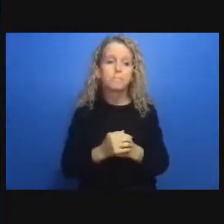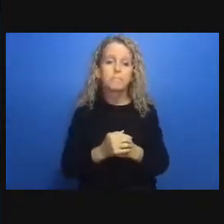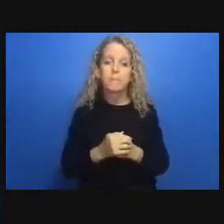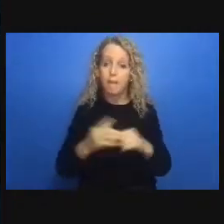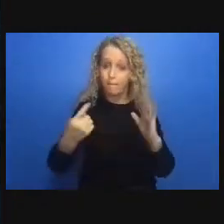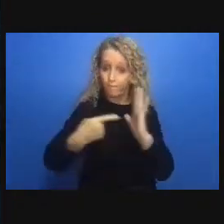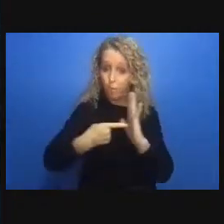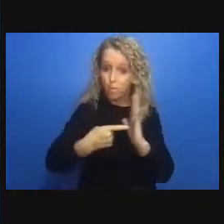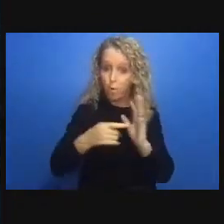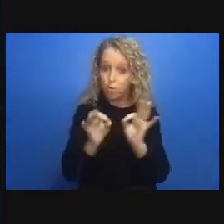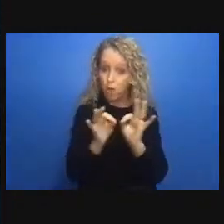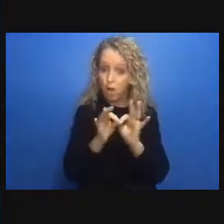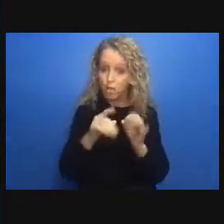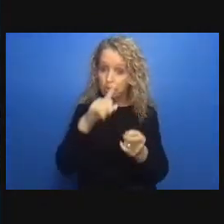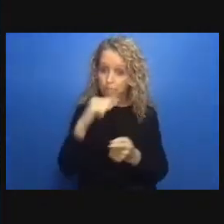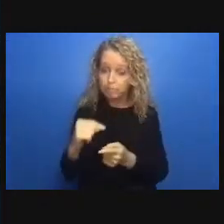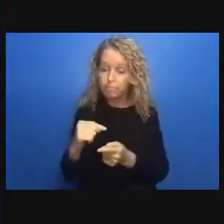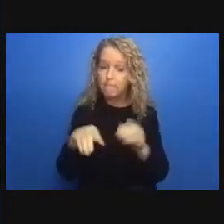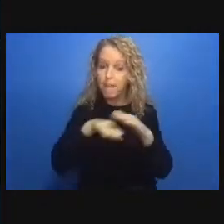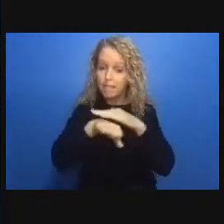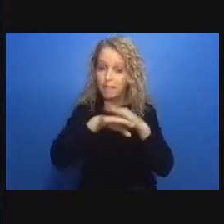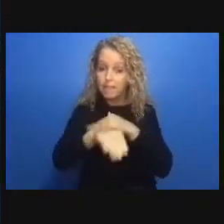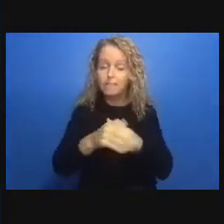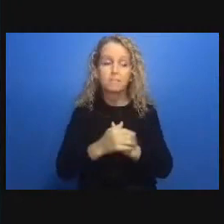and it is it has to be combined with learning. So